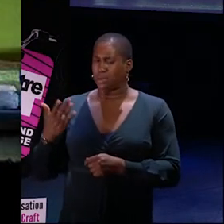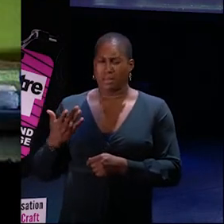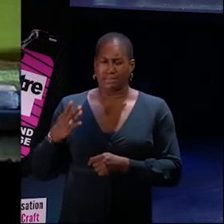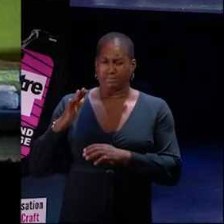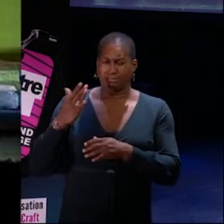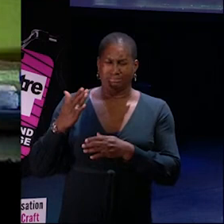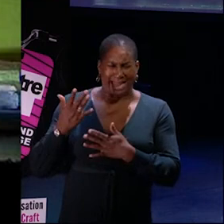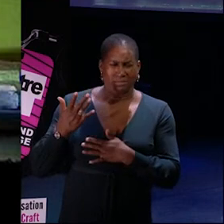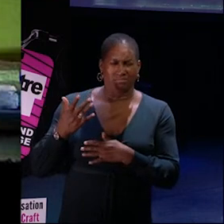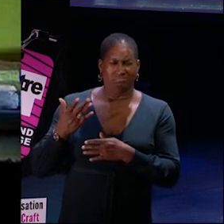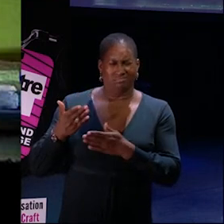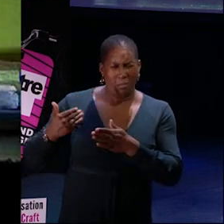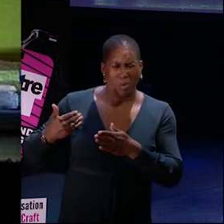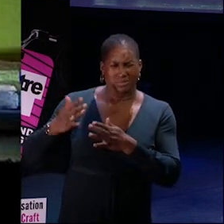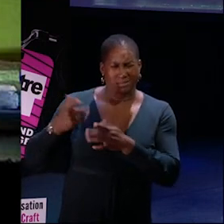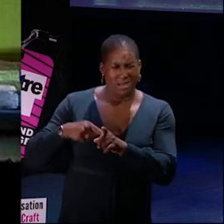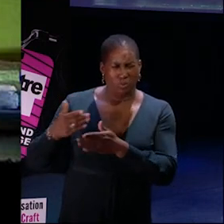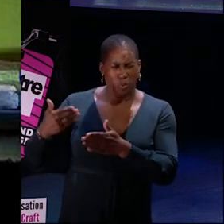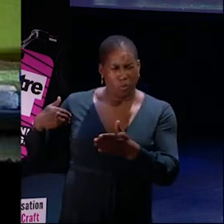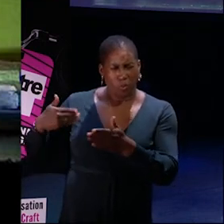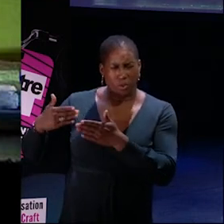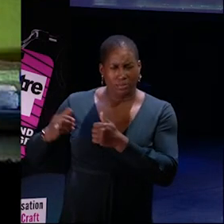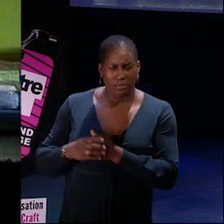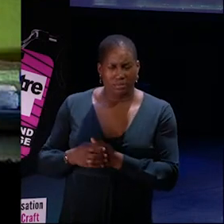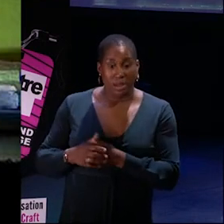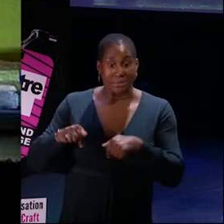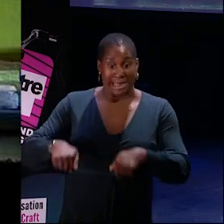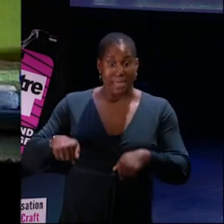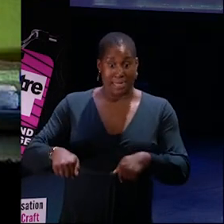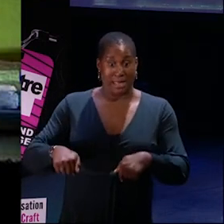ago, upstairs here.